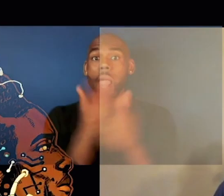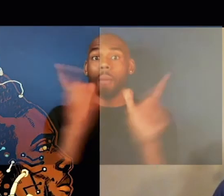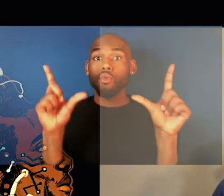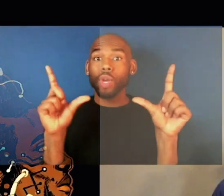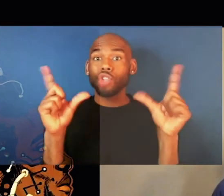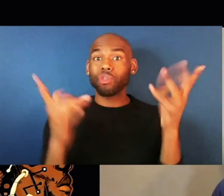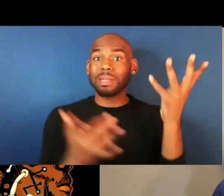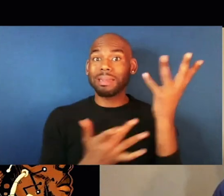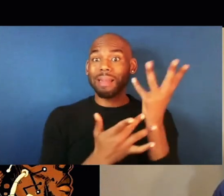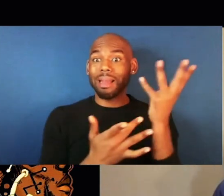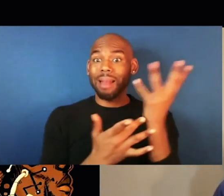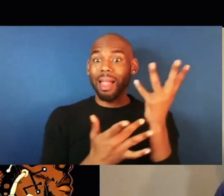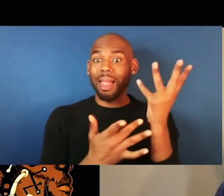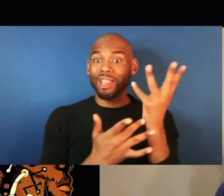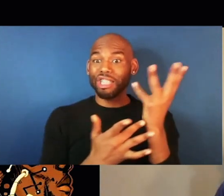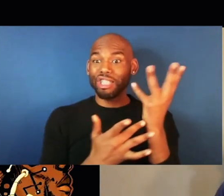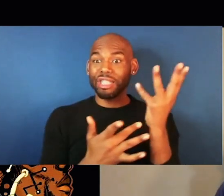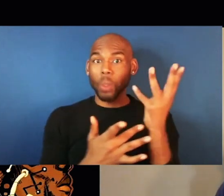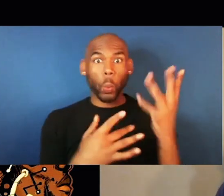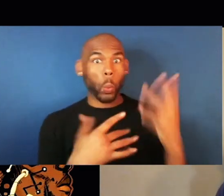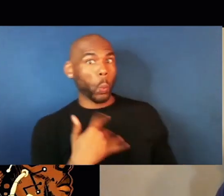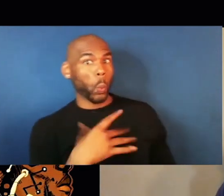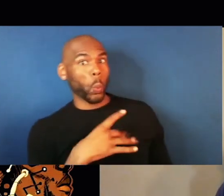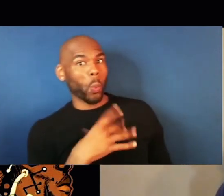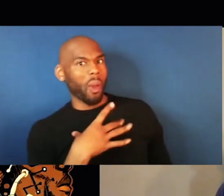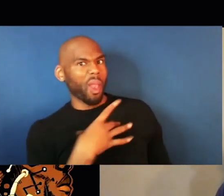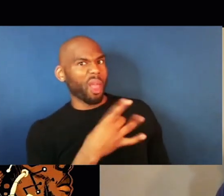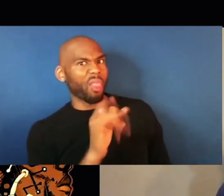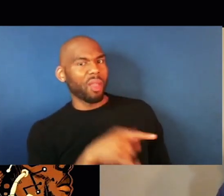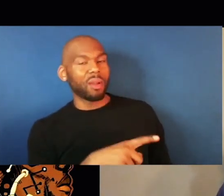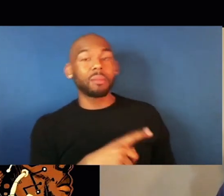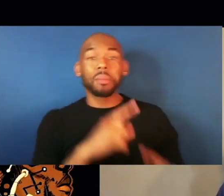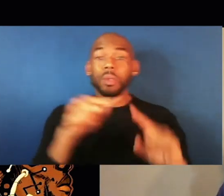Liberation technology, right? So you think about it,